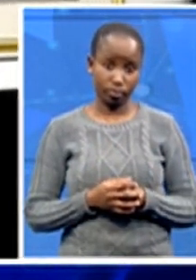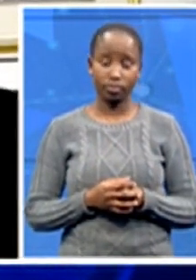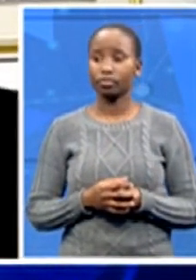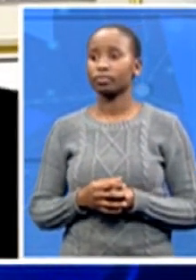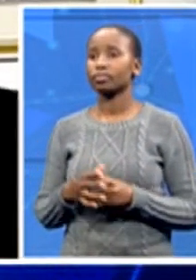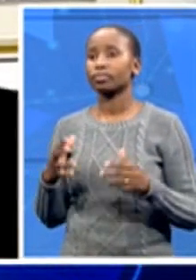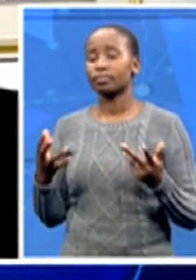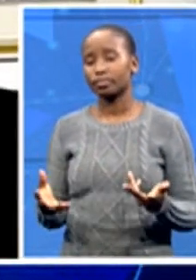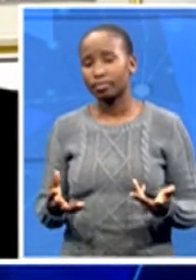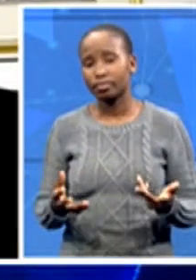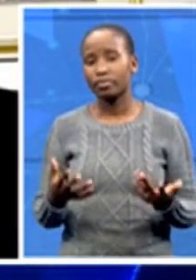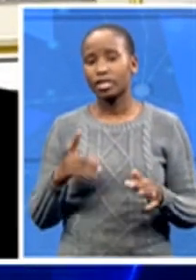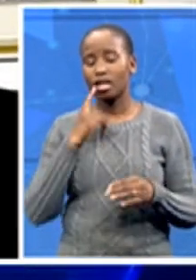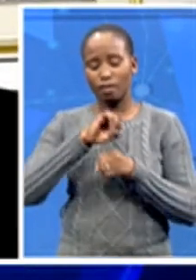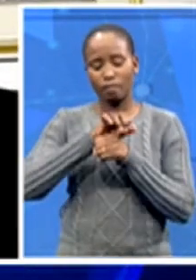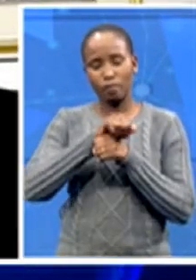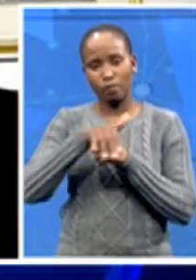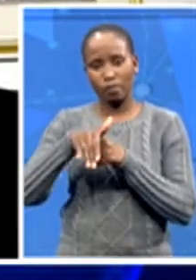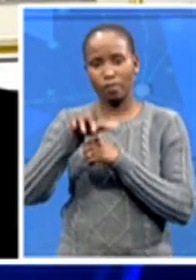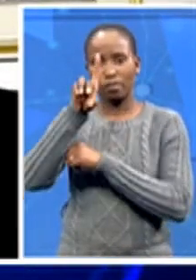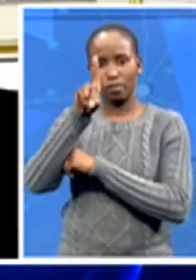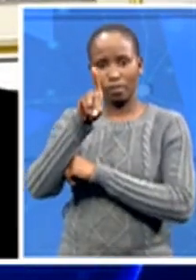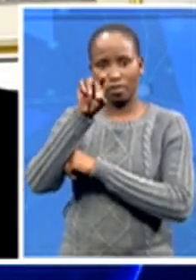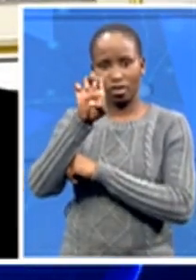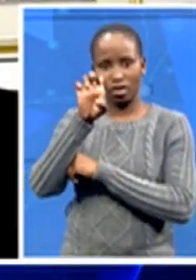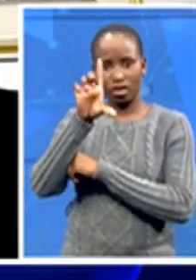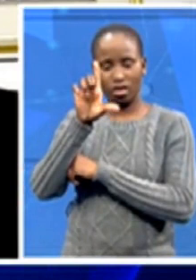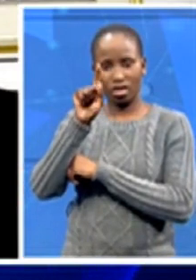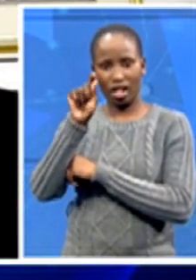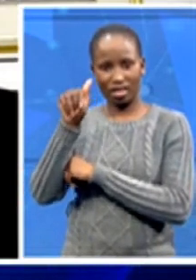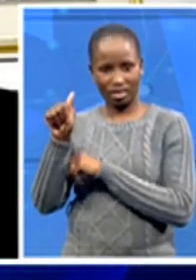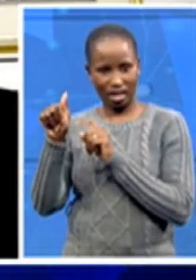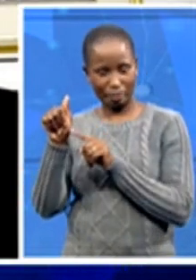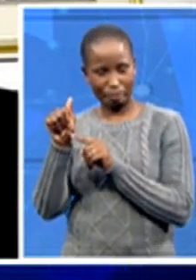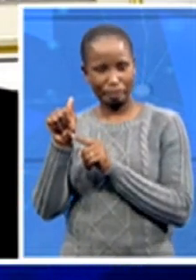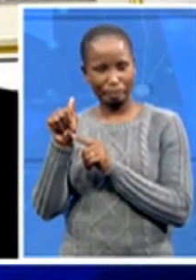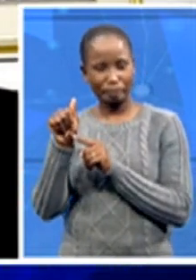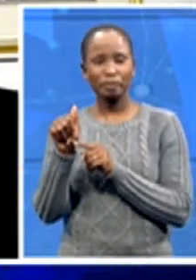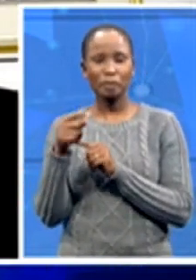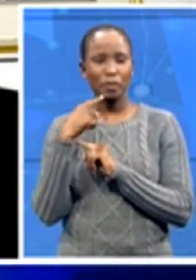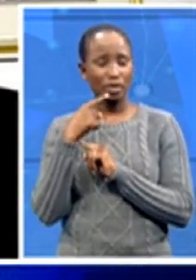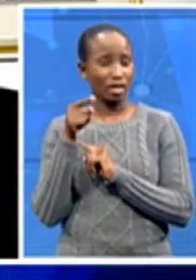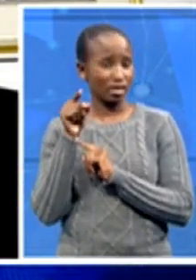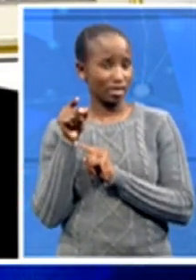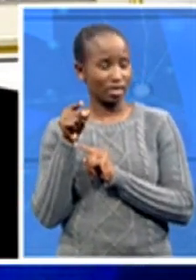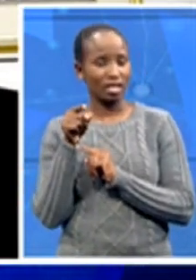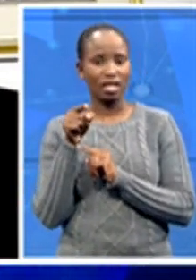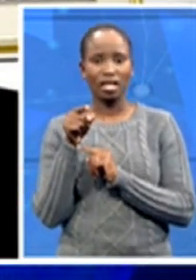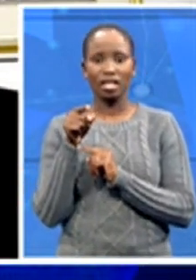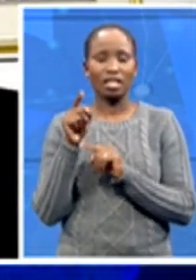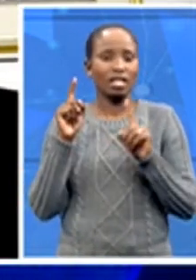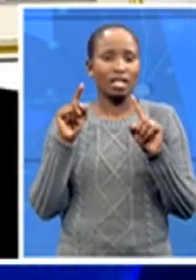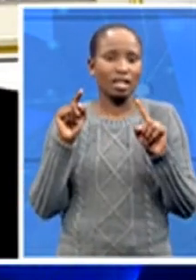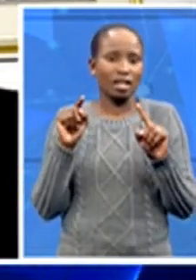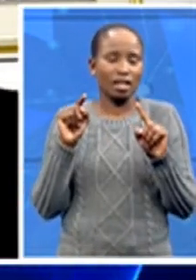variant has rendered everyone, including scientists, unable to conclusively give